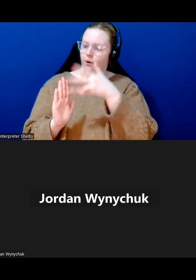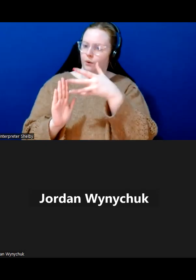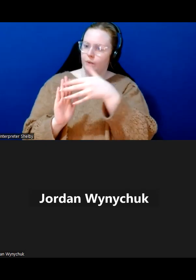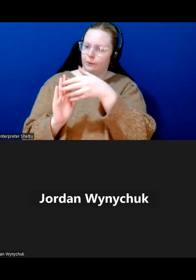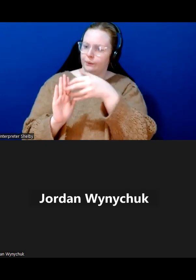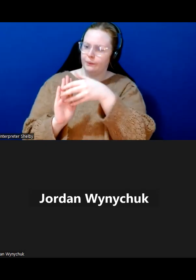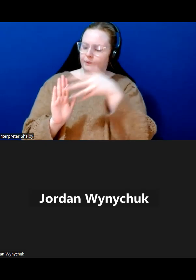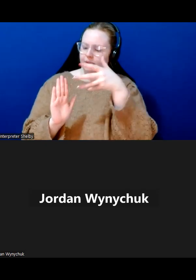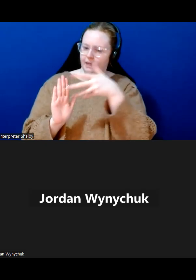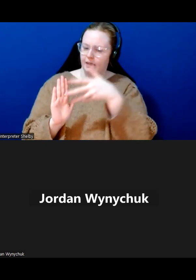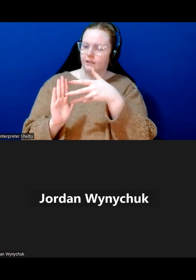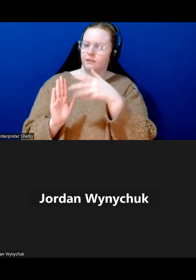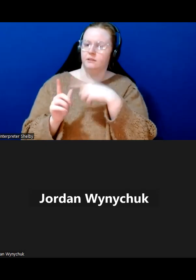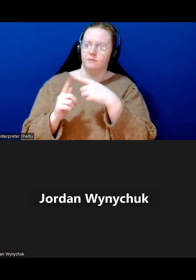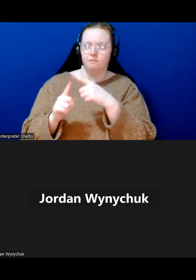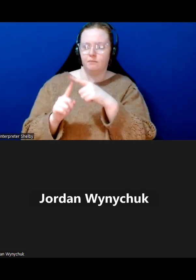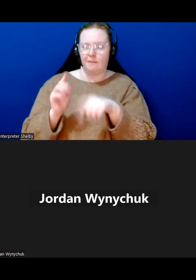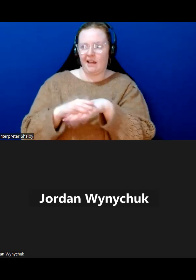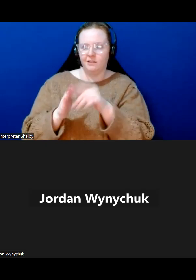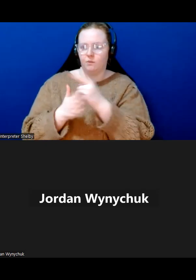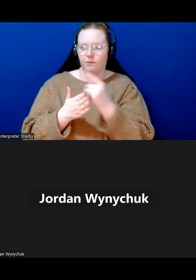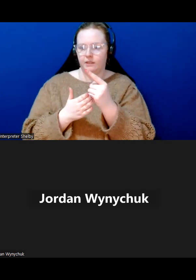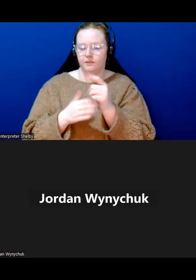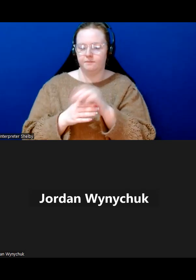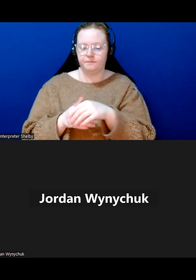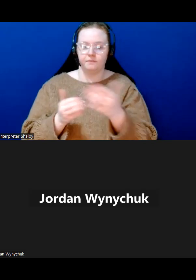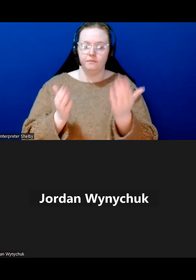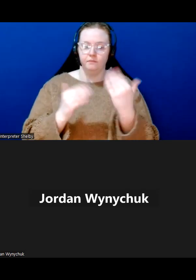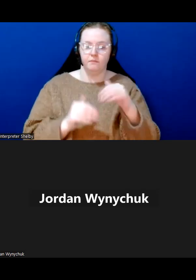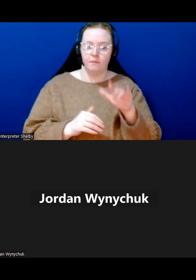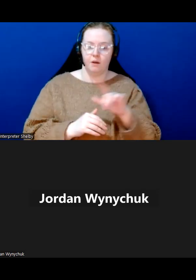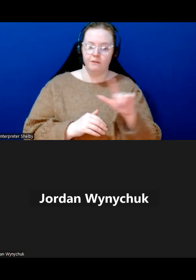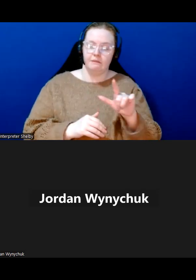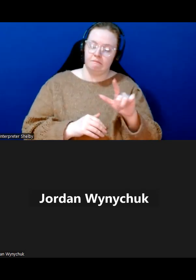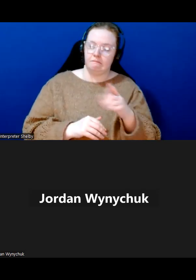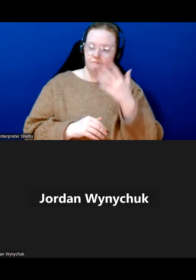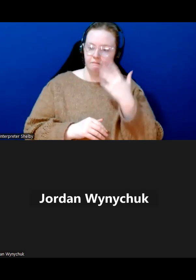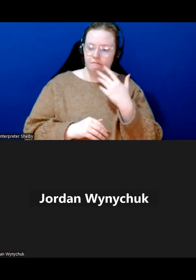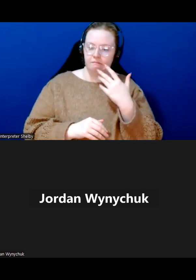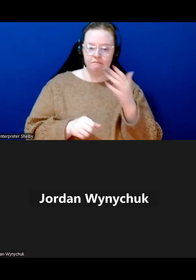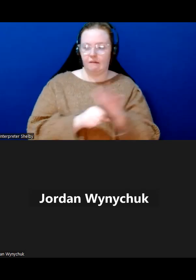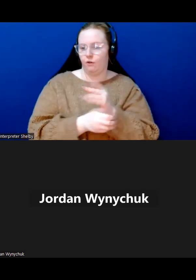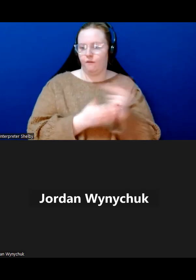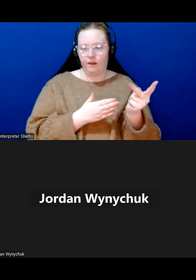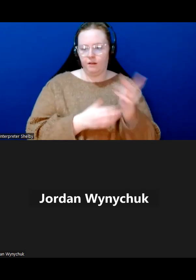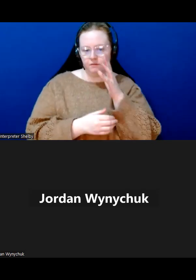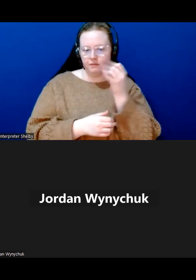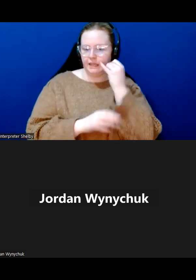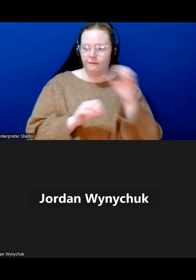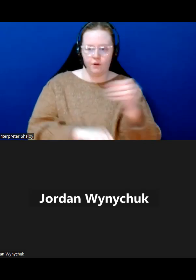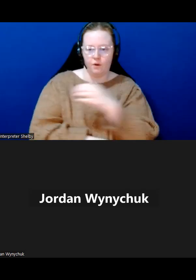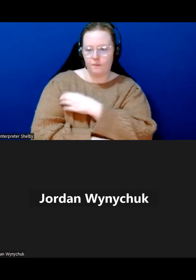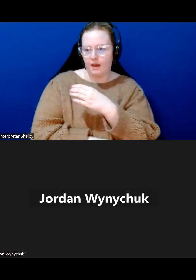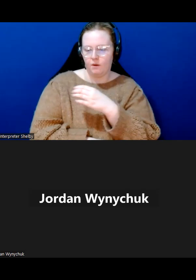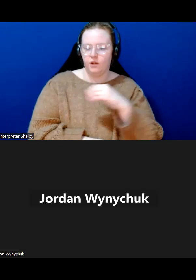wouldn't want to let it go more than a week. Nutrient film technique, unfortunately, I think you would have a full failure with that one as well because you are